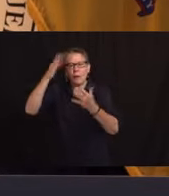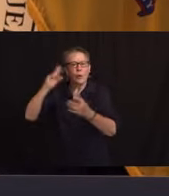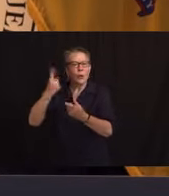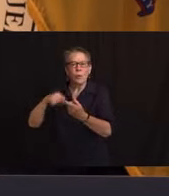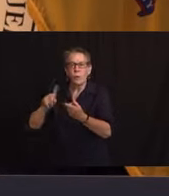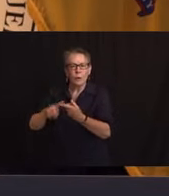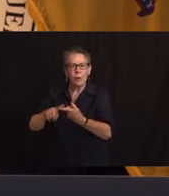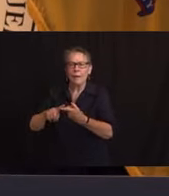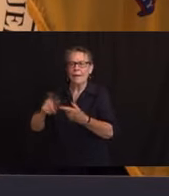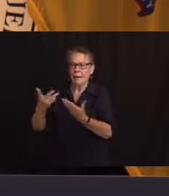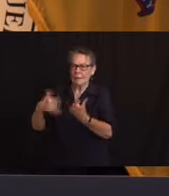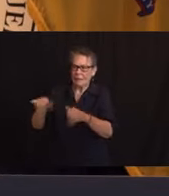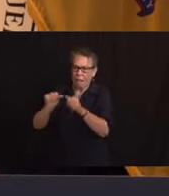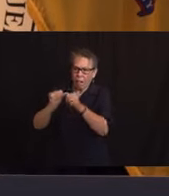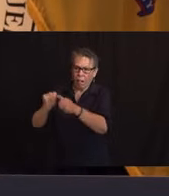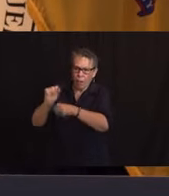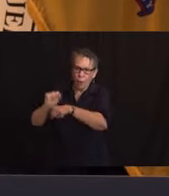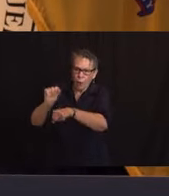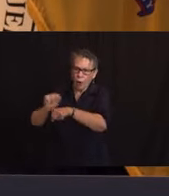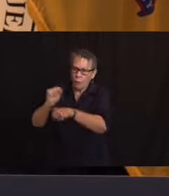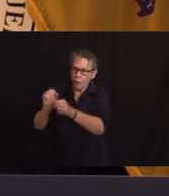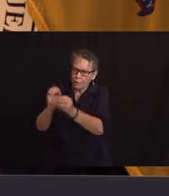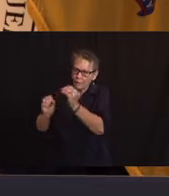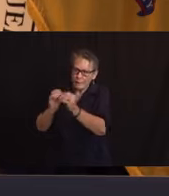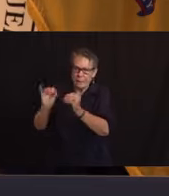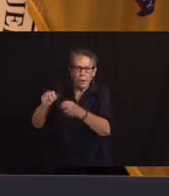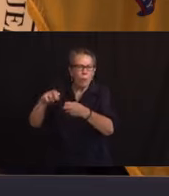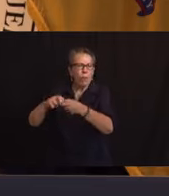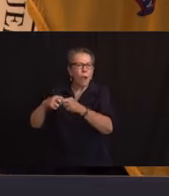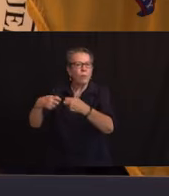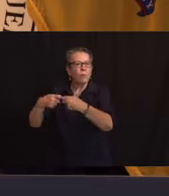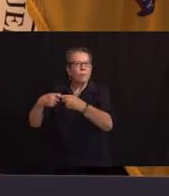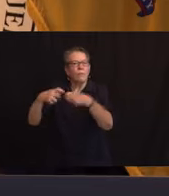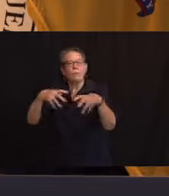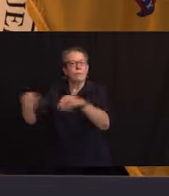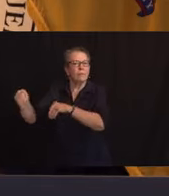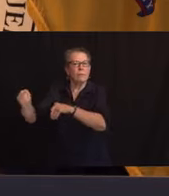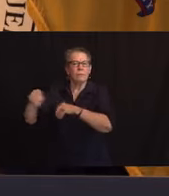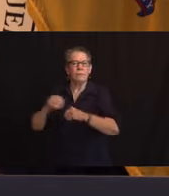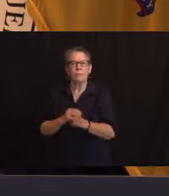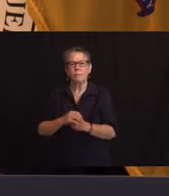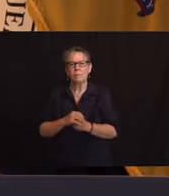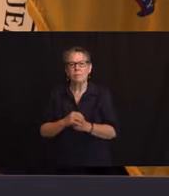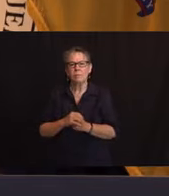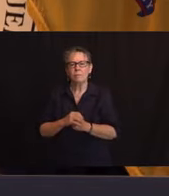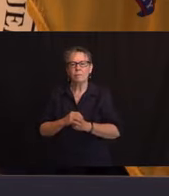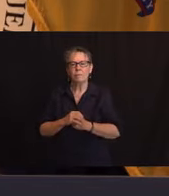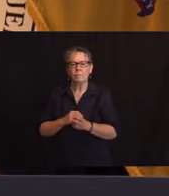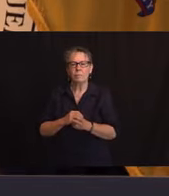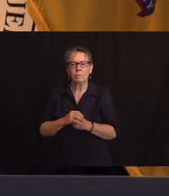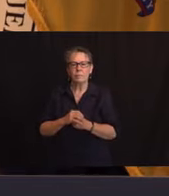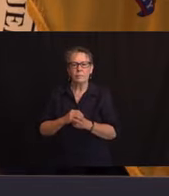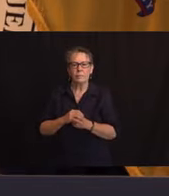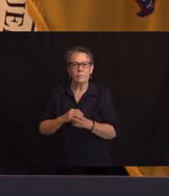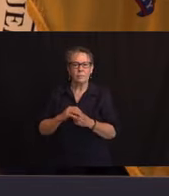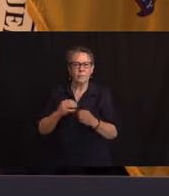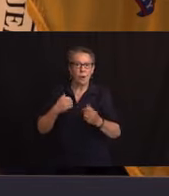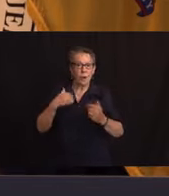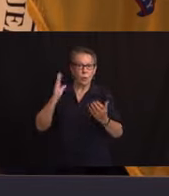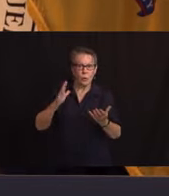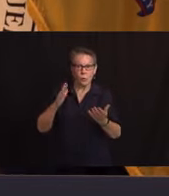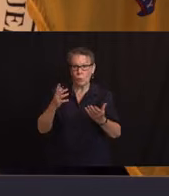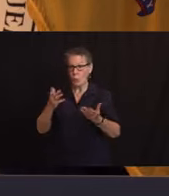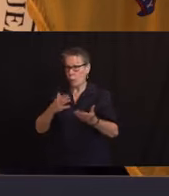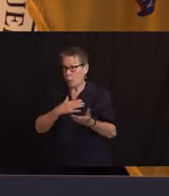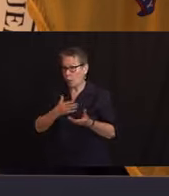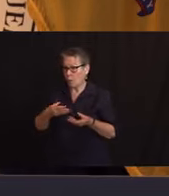it. From Brenda, are we willing to just basically bribe people to get vaccinated? Everything's on the